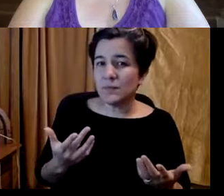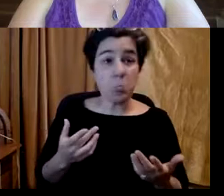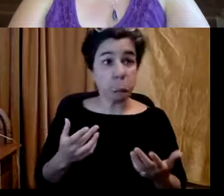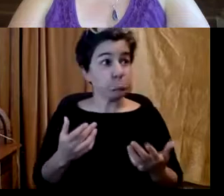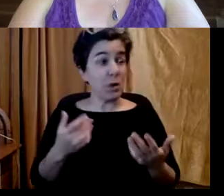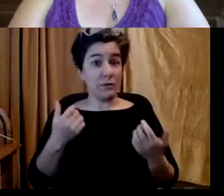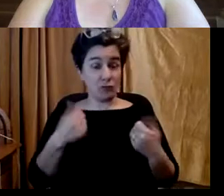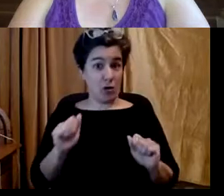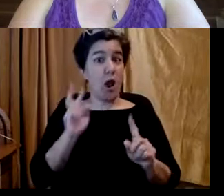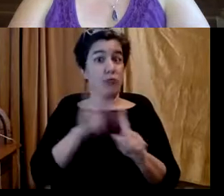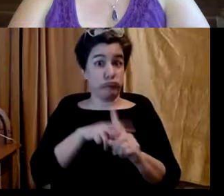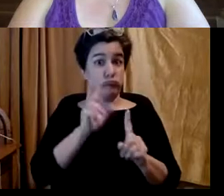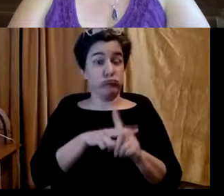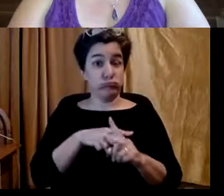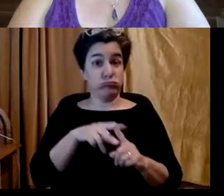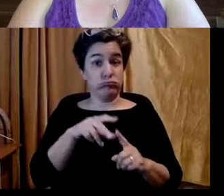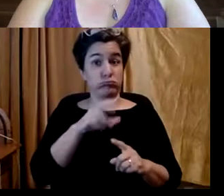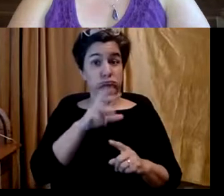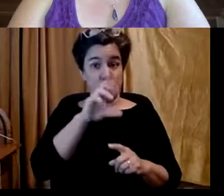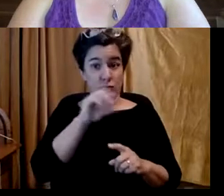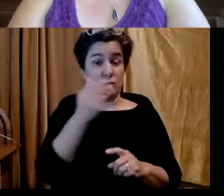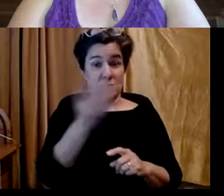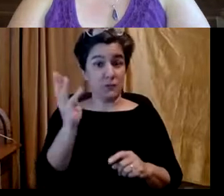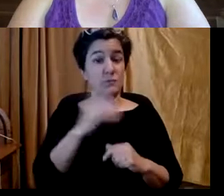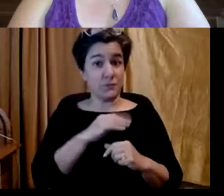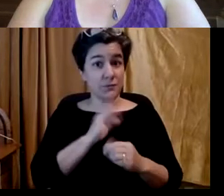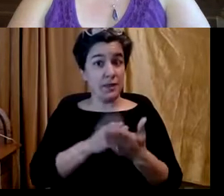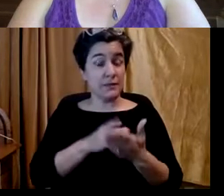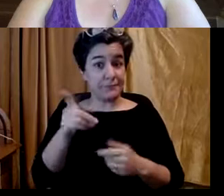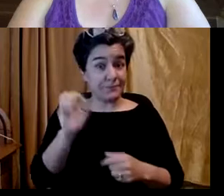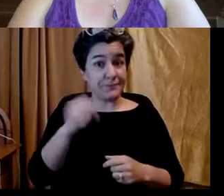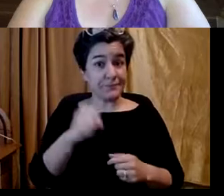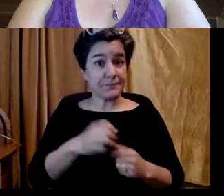have had multiple restraining orders against him.